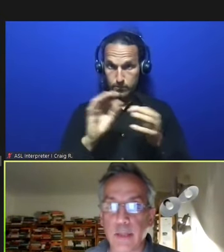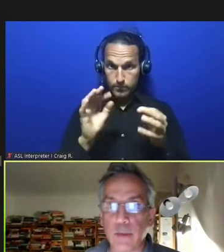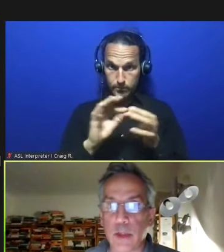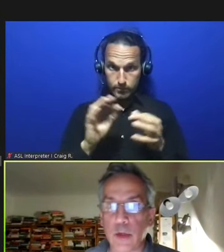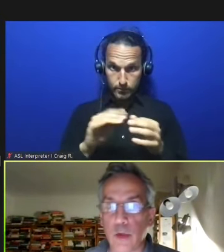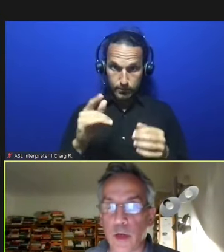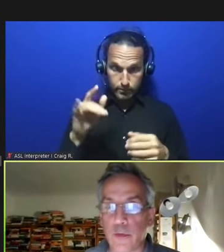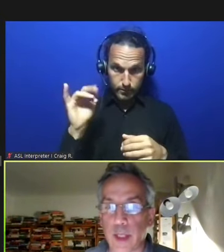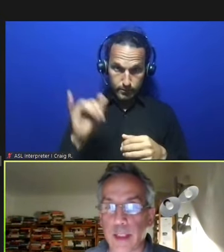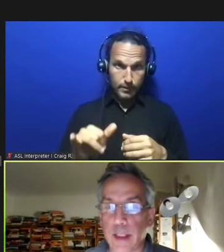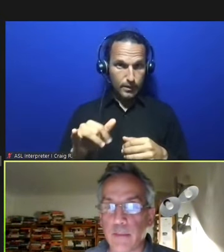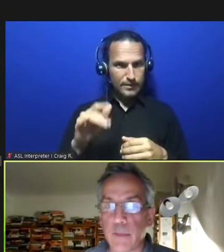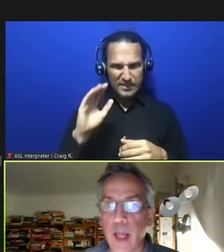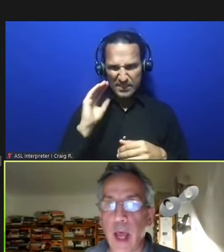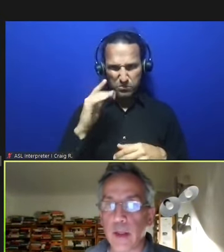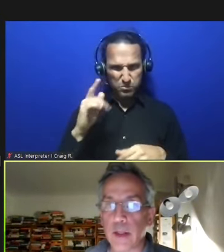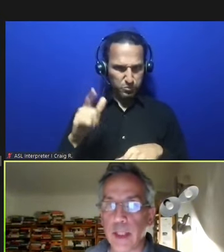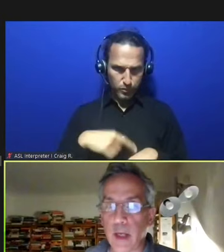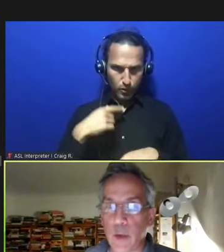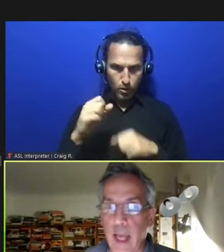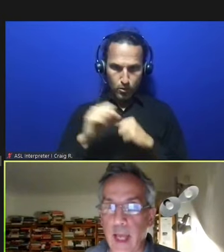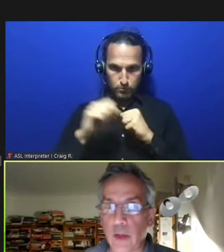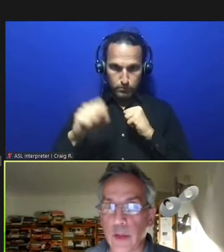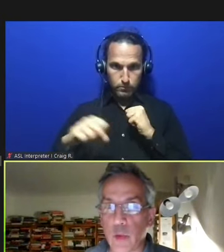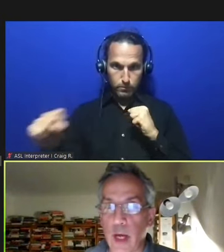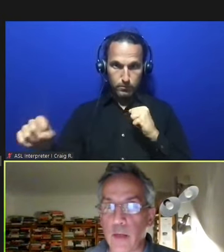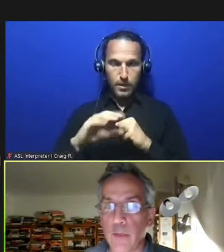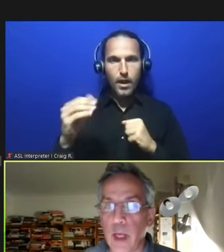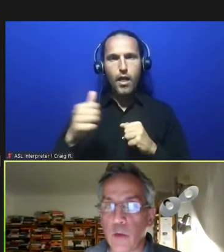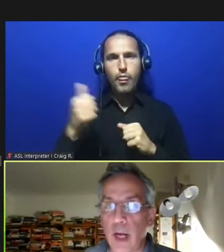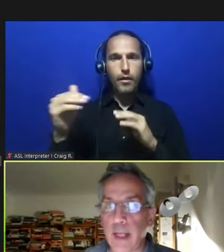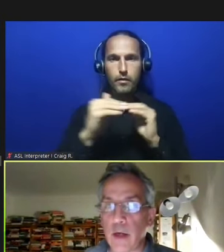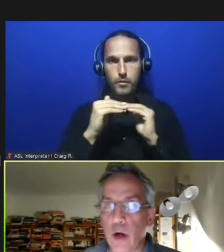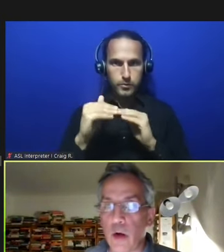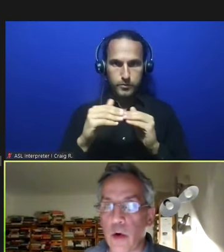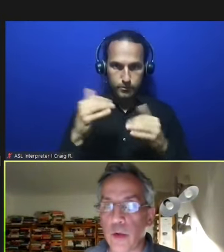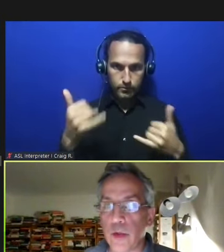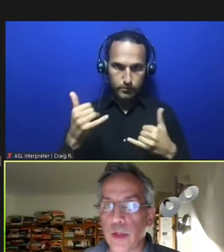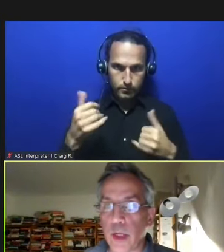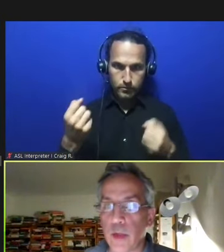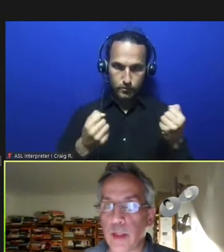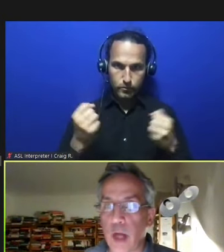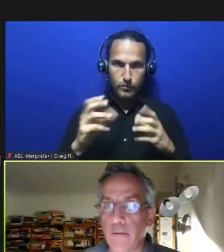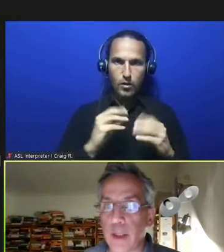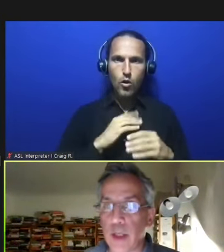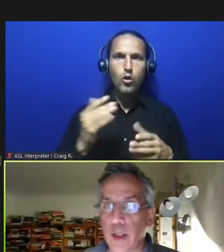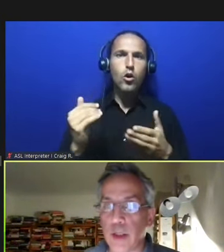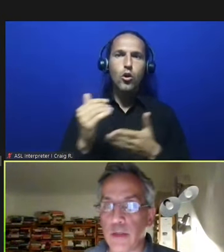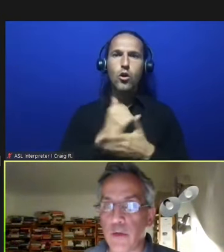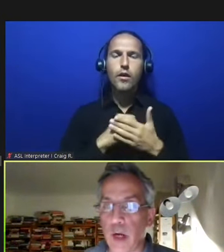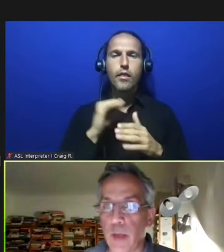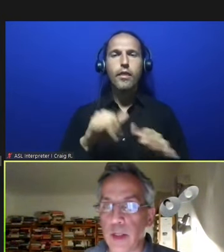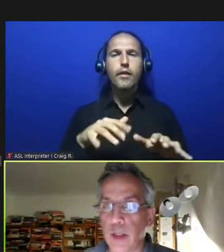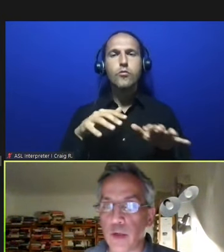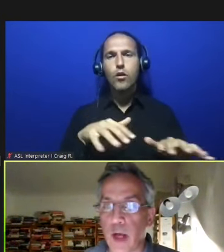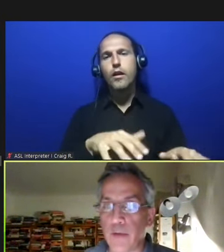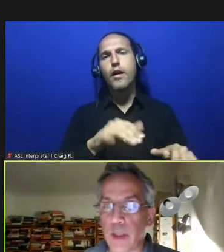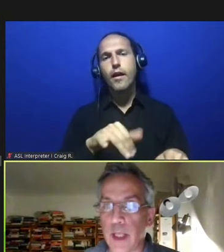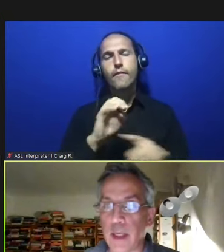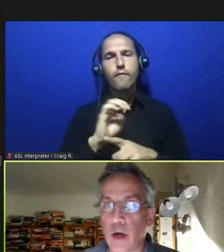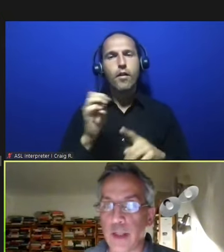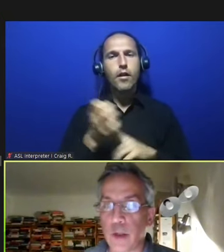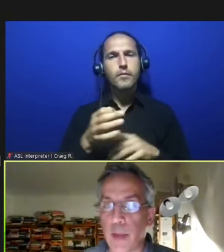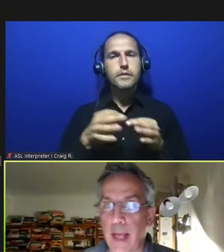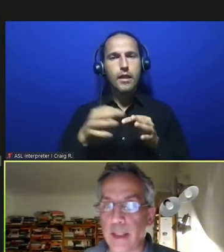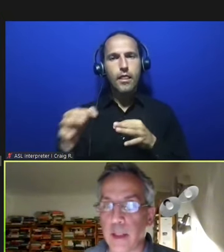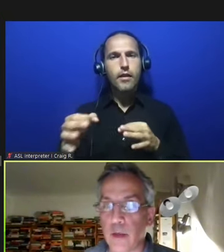months seems too long for this. There's an equity angle as well. Right now, car owners who generate traffic congestions, environmental and traffic